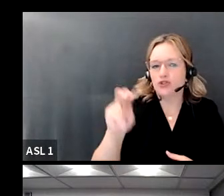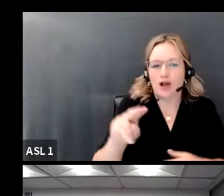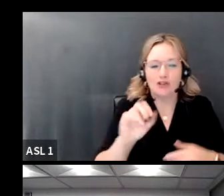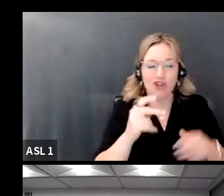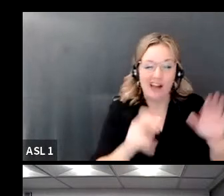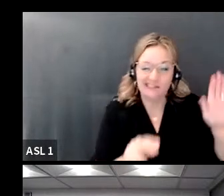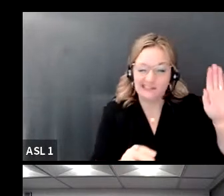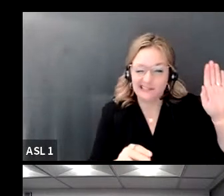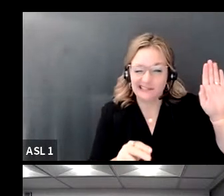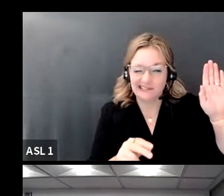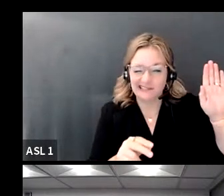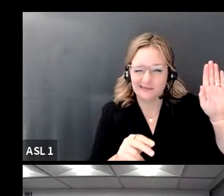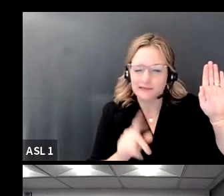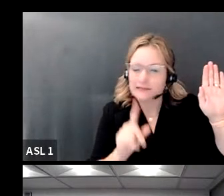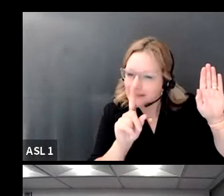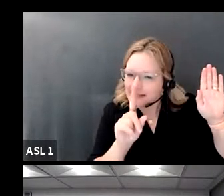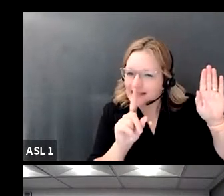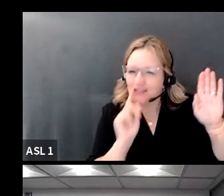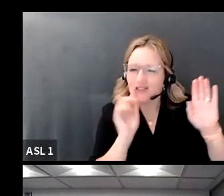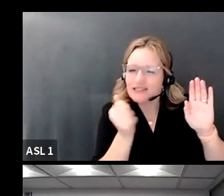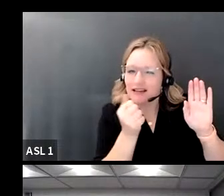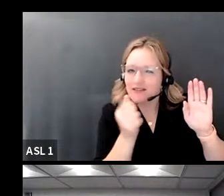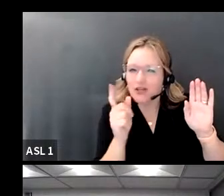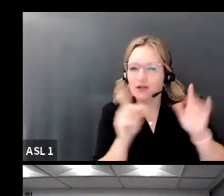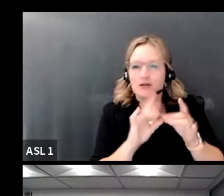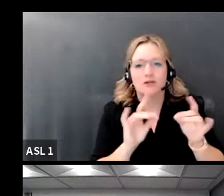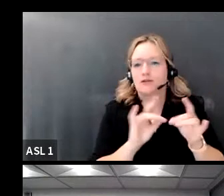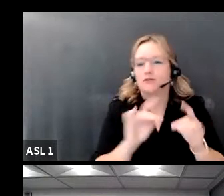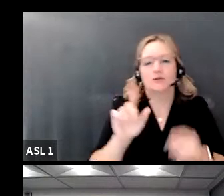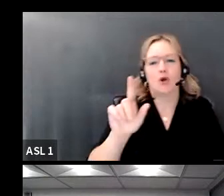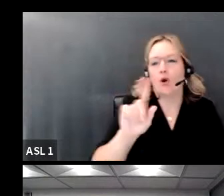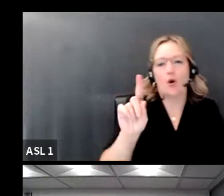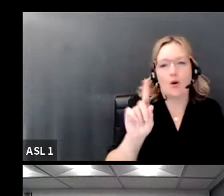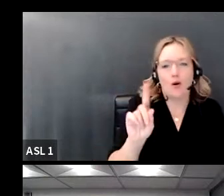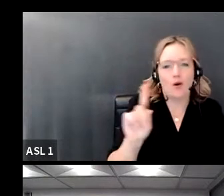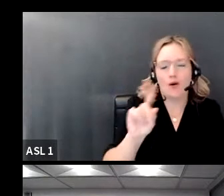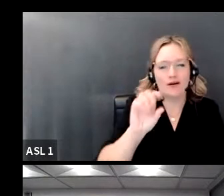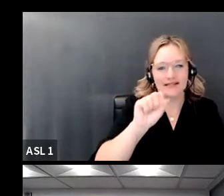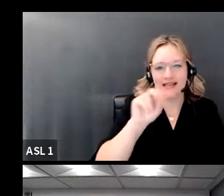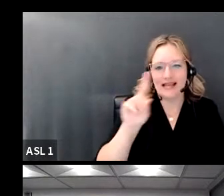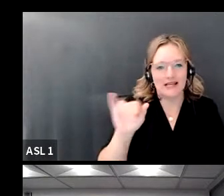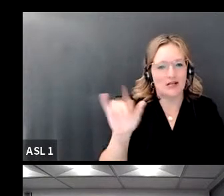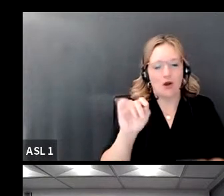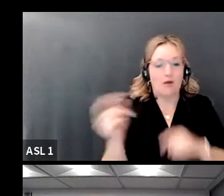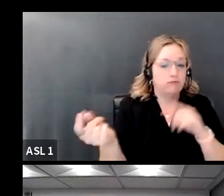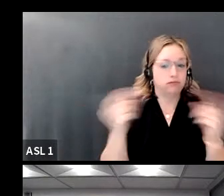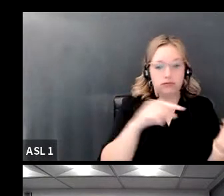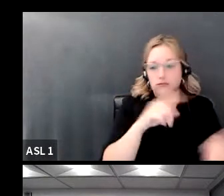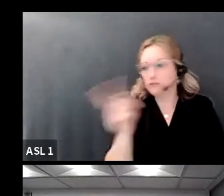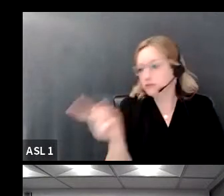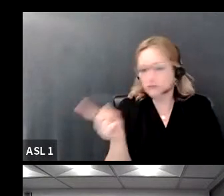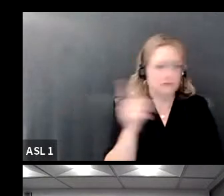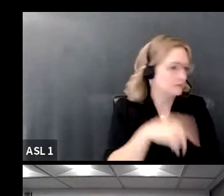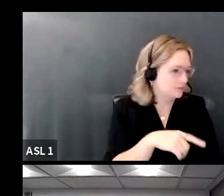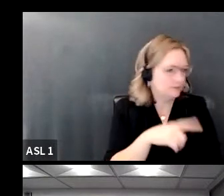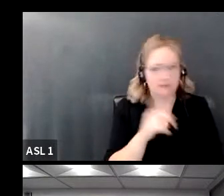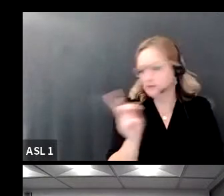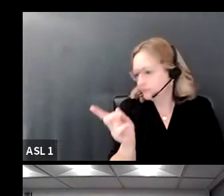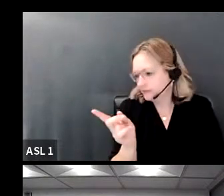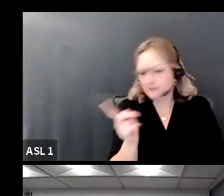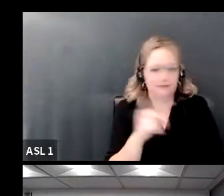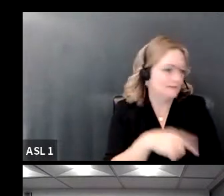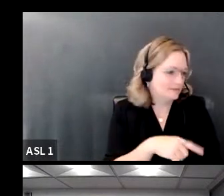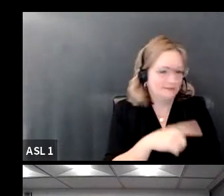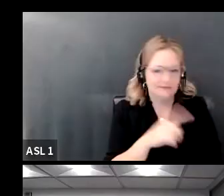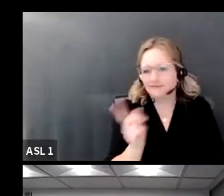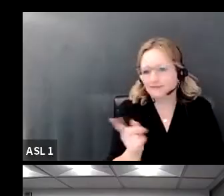if i can just fill in some some details on i don't want to i don't want to get into a to and fro and back and forth on this because it's